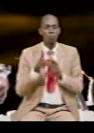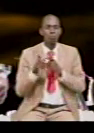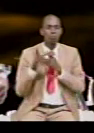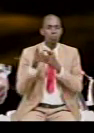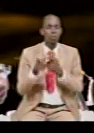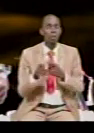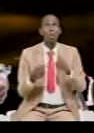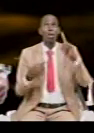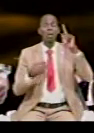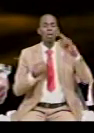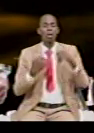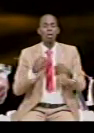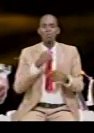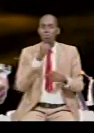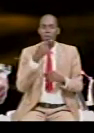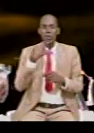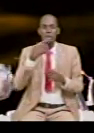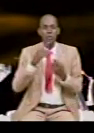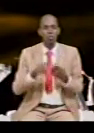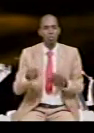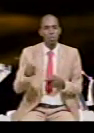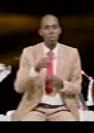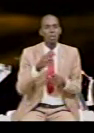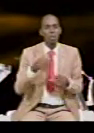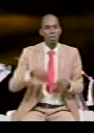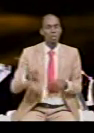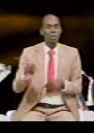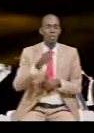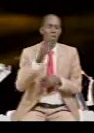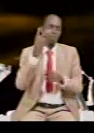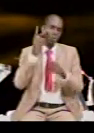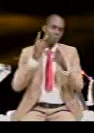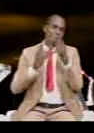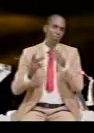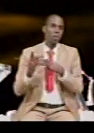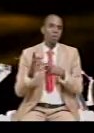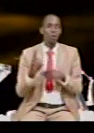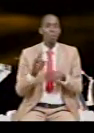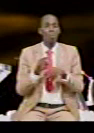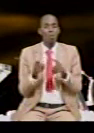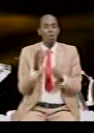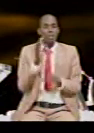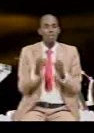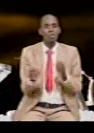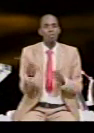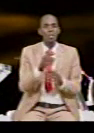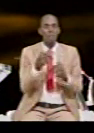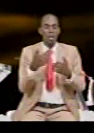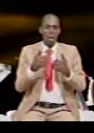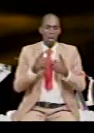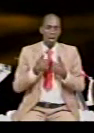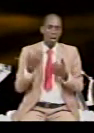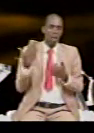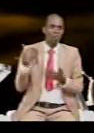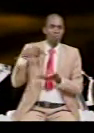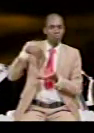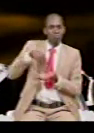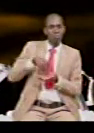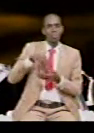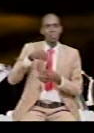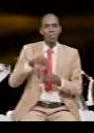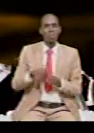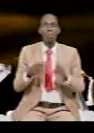yet they prophesied. But if they had stood in my counsel and had caused